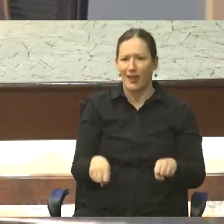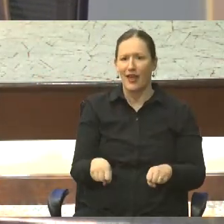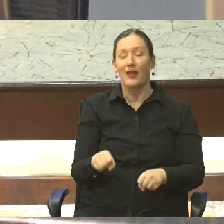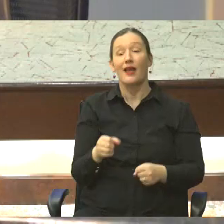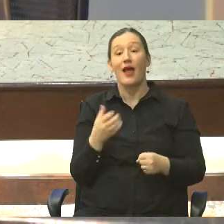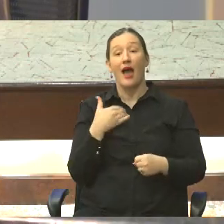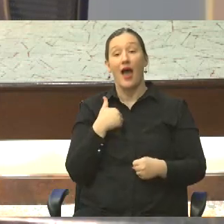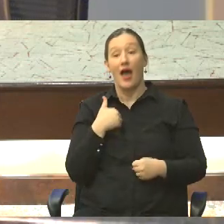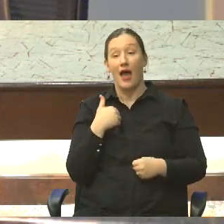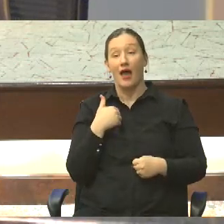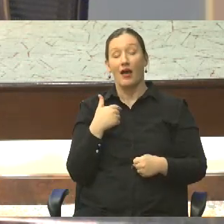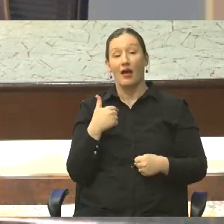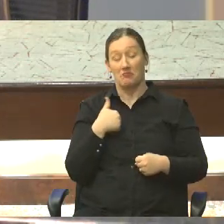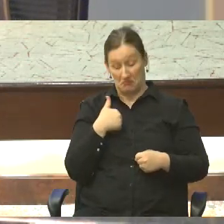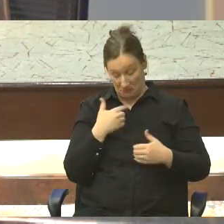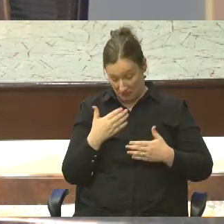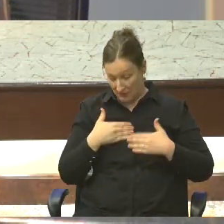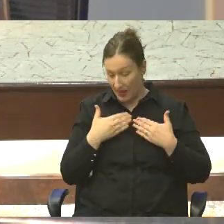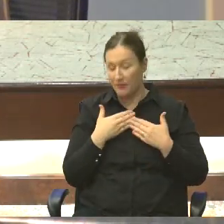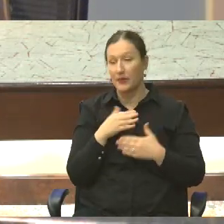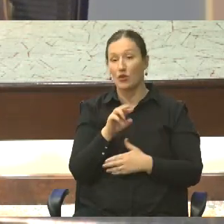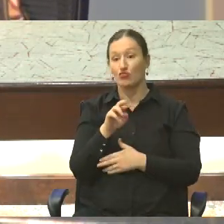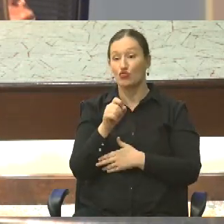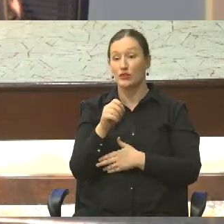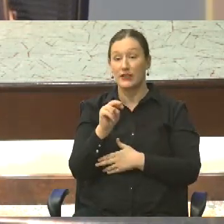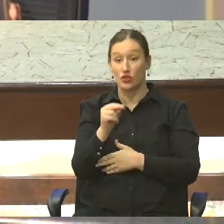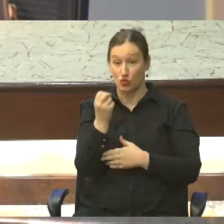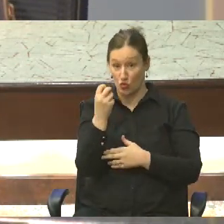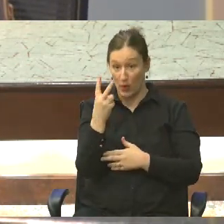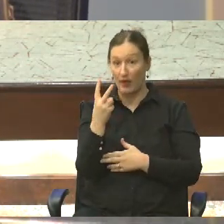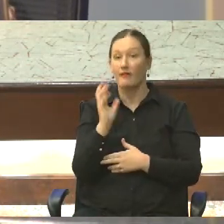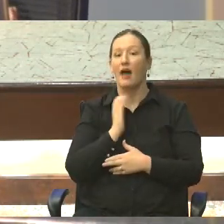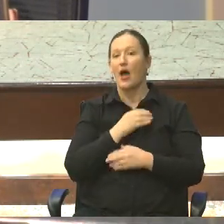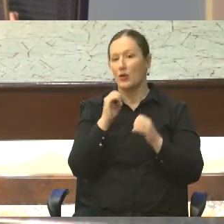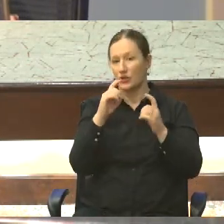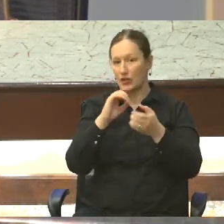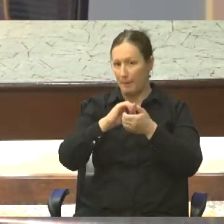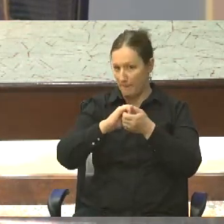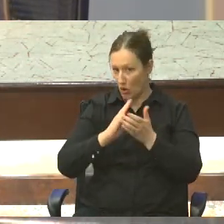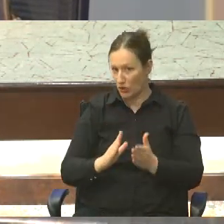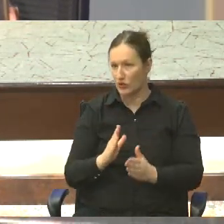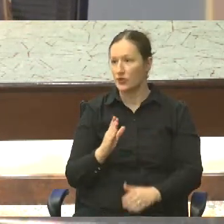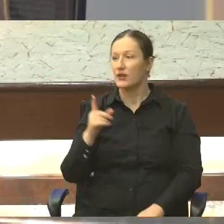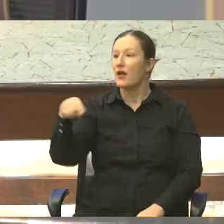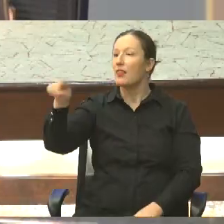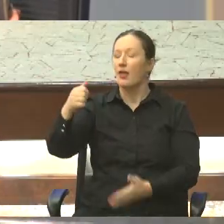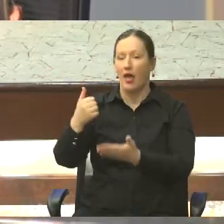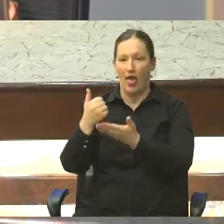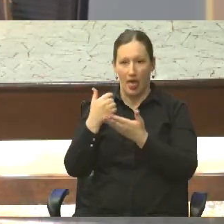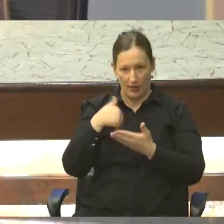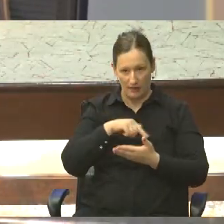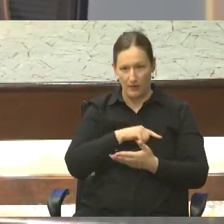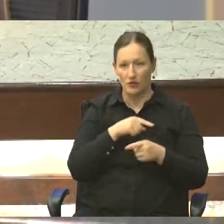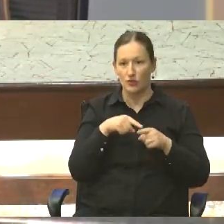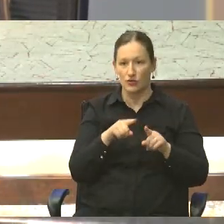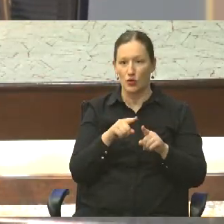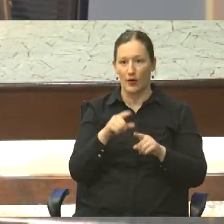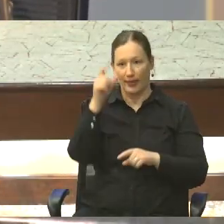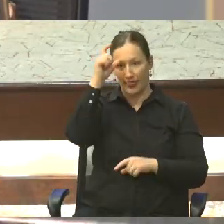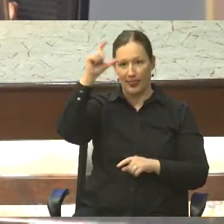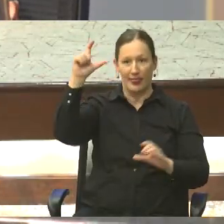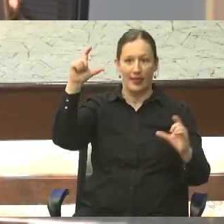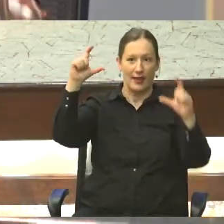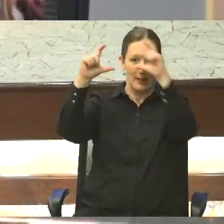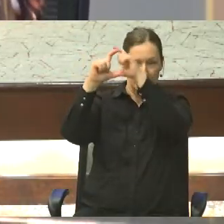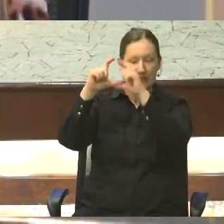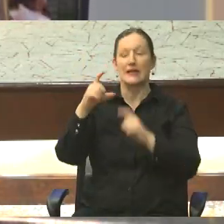our educational partners always. Region 12 has stood up and worked with us when we did STEAM Clips during the eclipse, and the